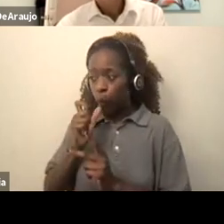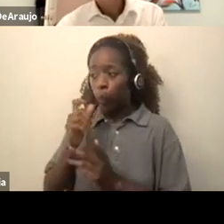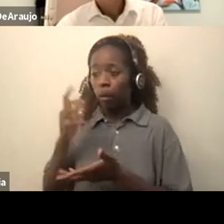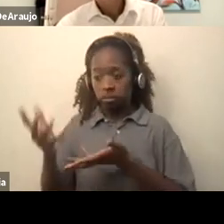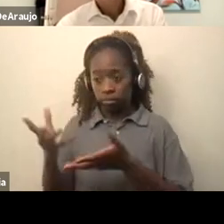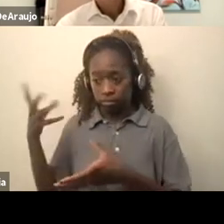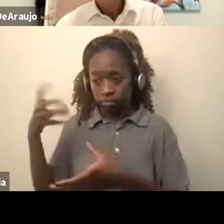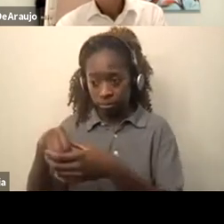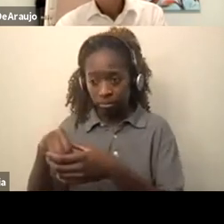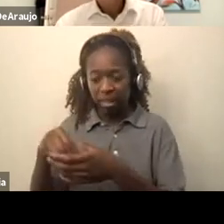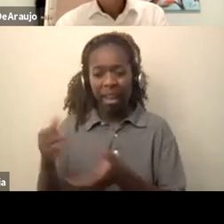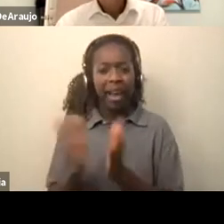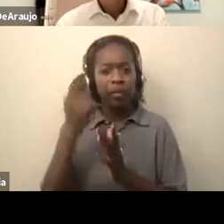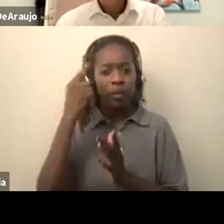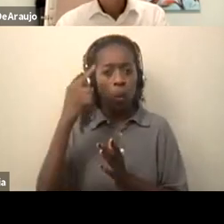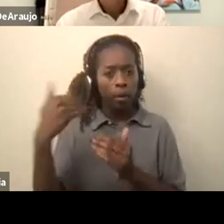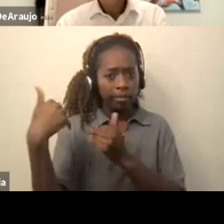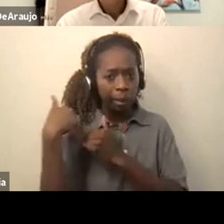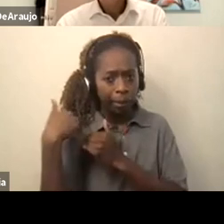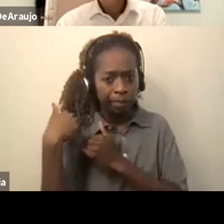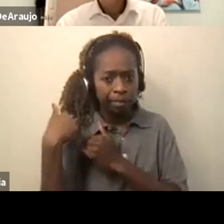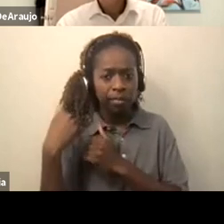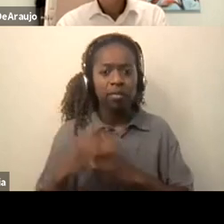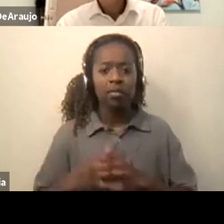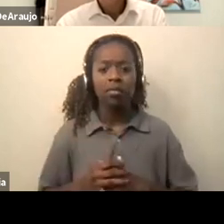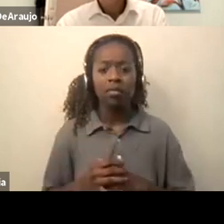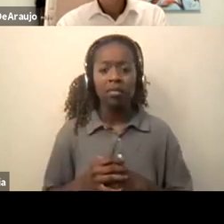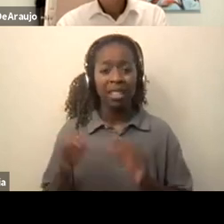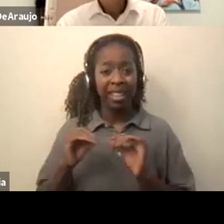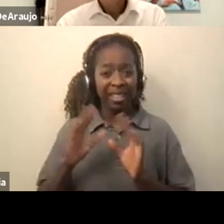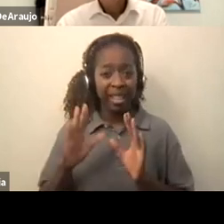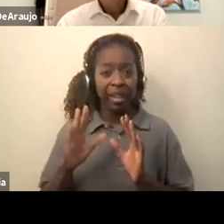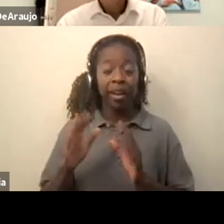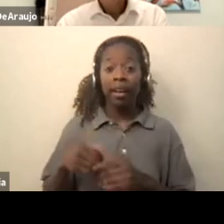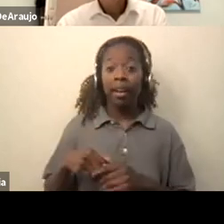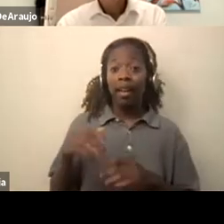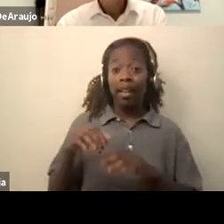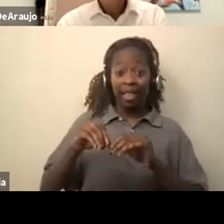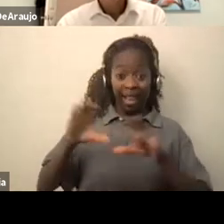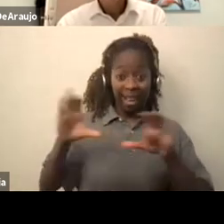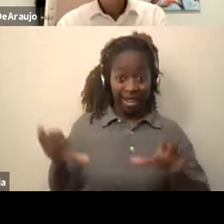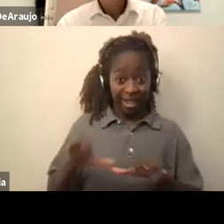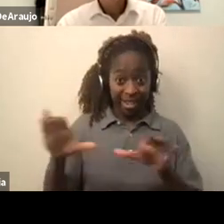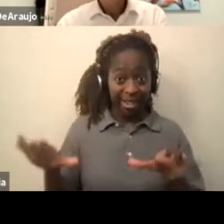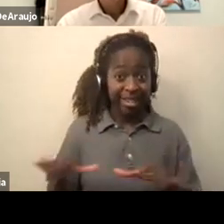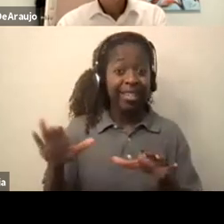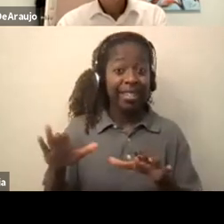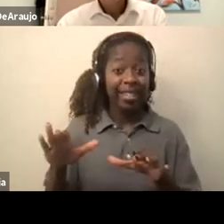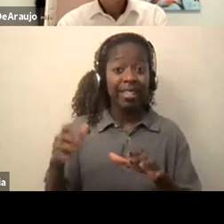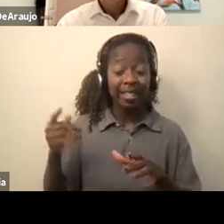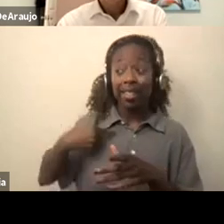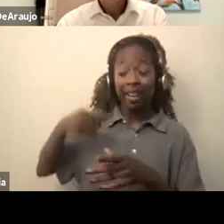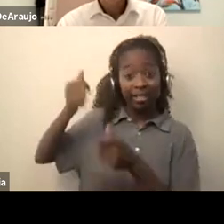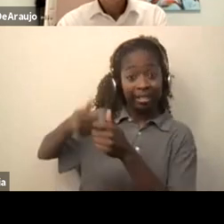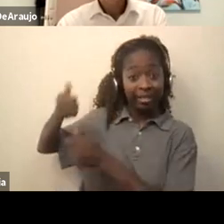the superintendent's office has made it very clear to the mission hill community that these actions are being taken because of serious and long-standing harm being done to children they